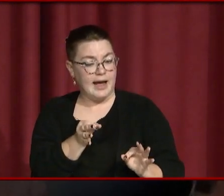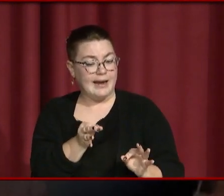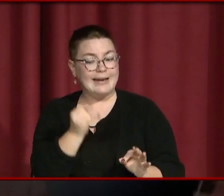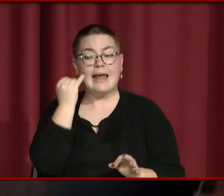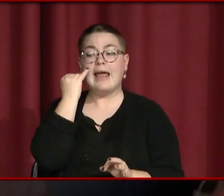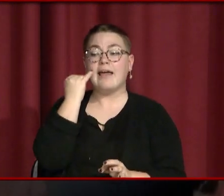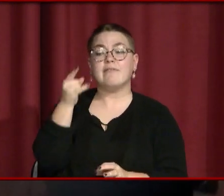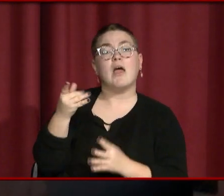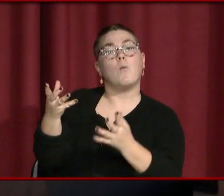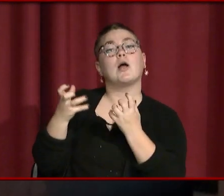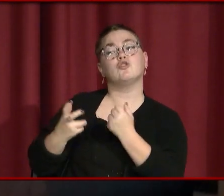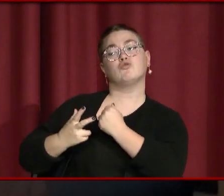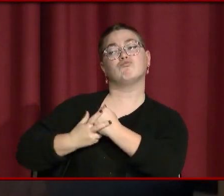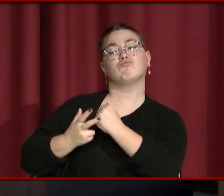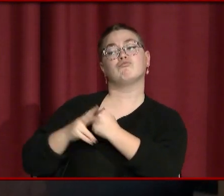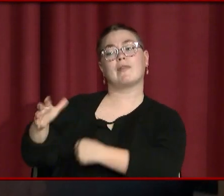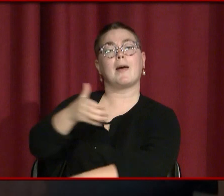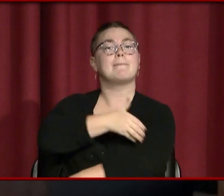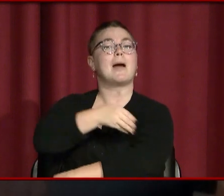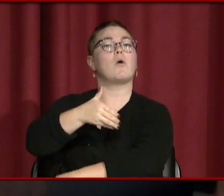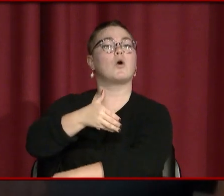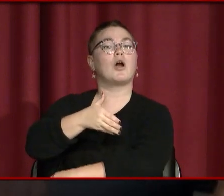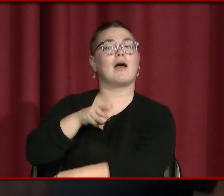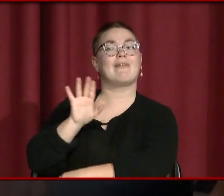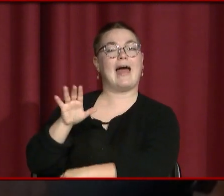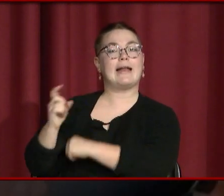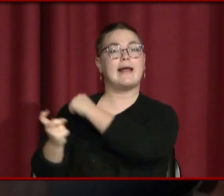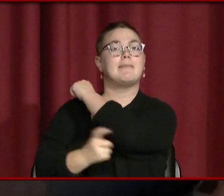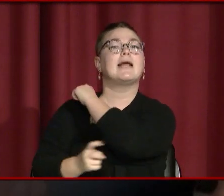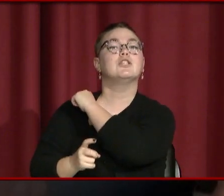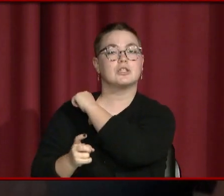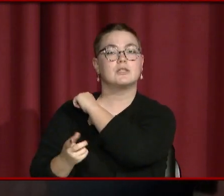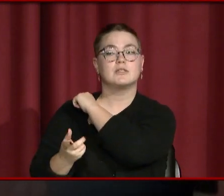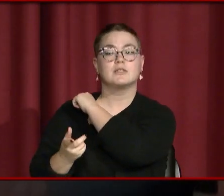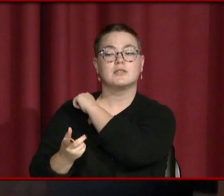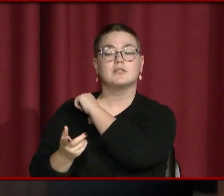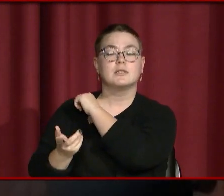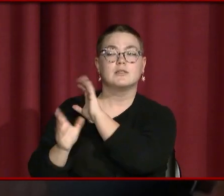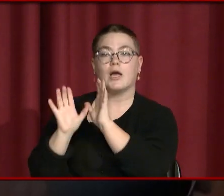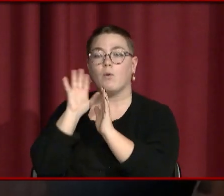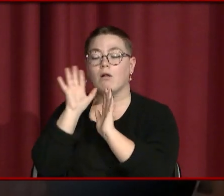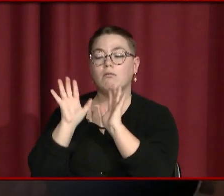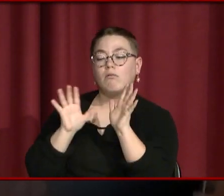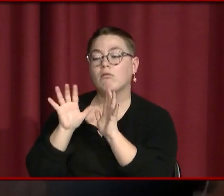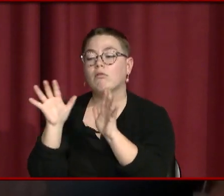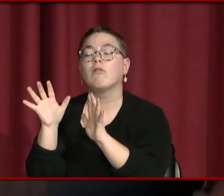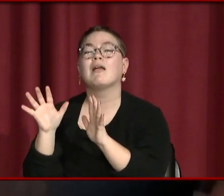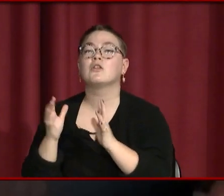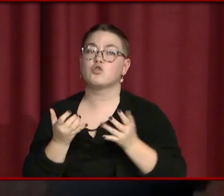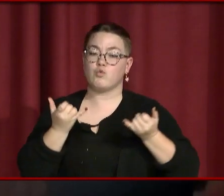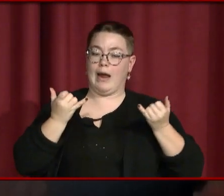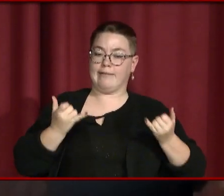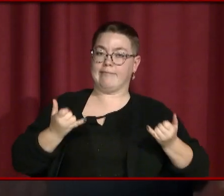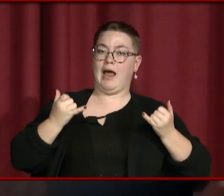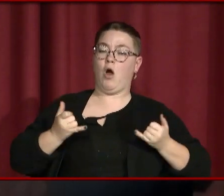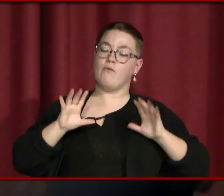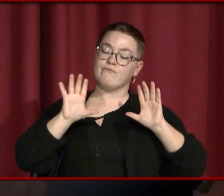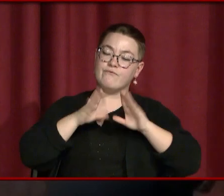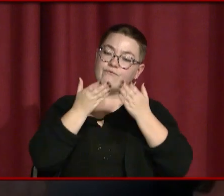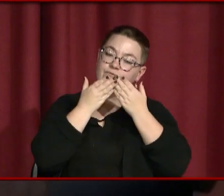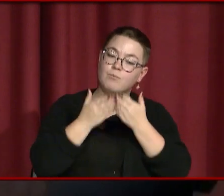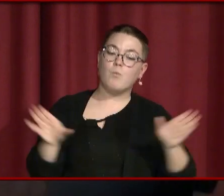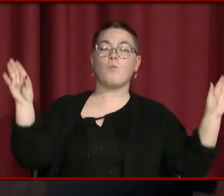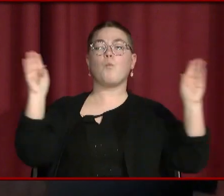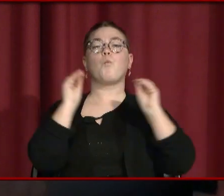too great. And that is why we are going back to the ballot box. We're out there collecting signatures right now for citizens,